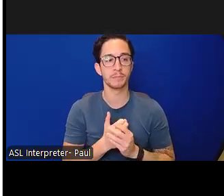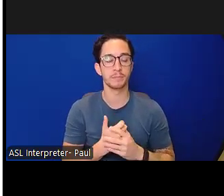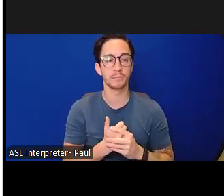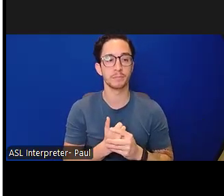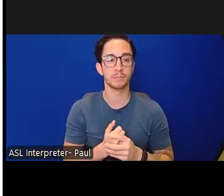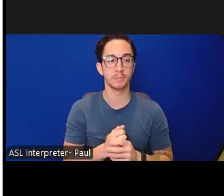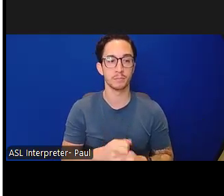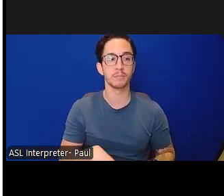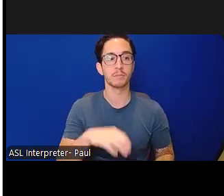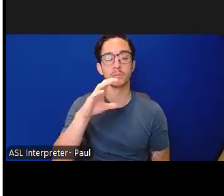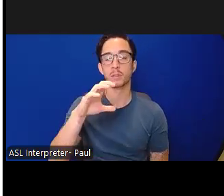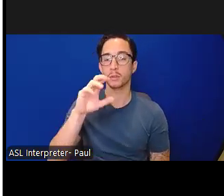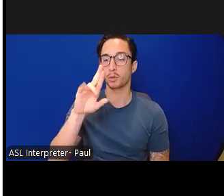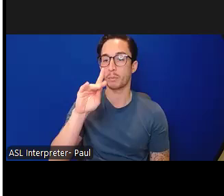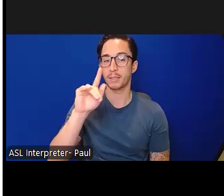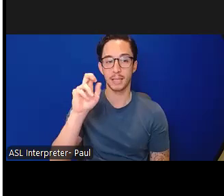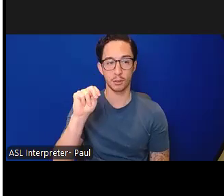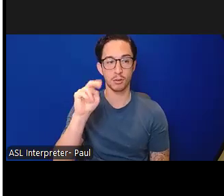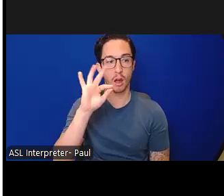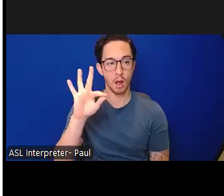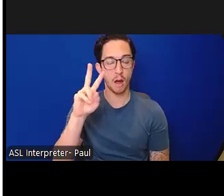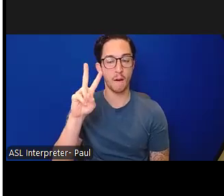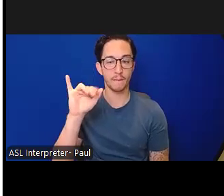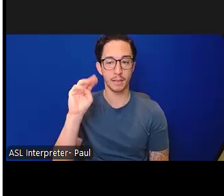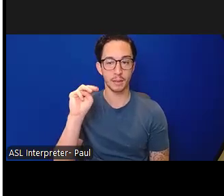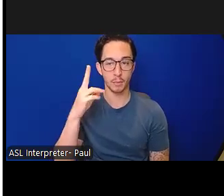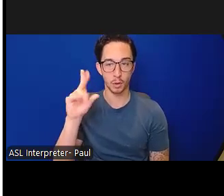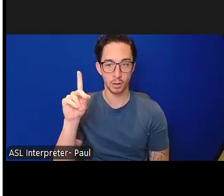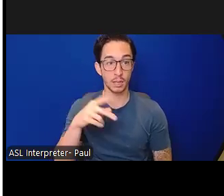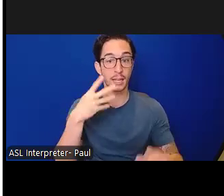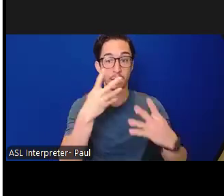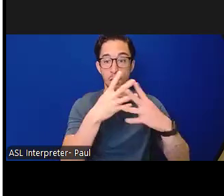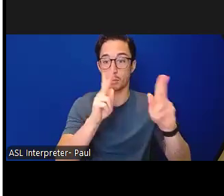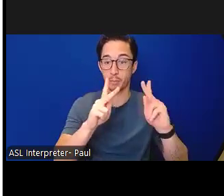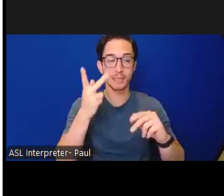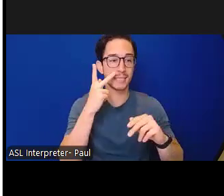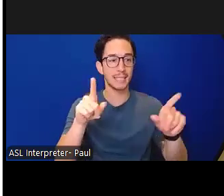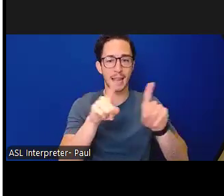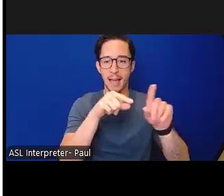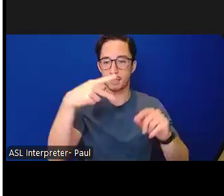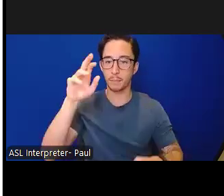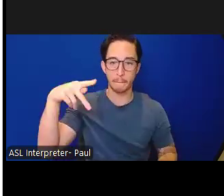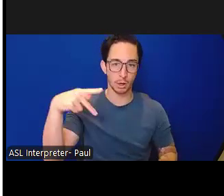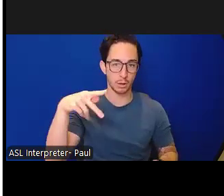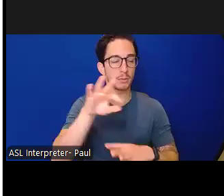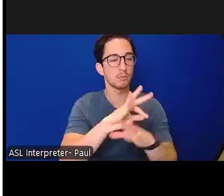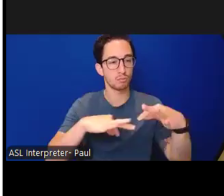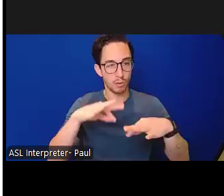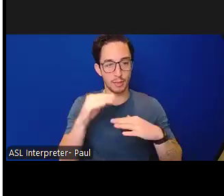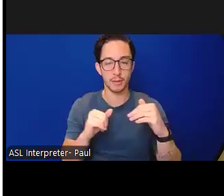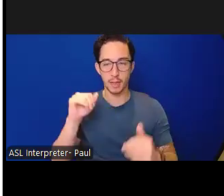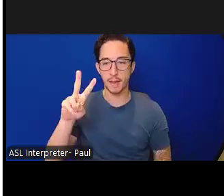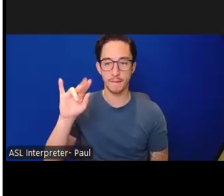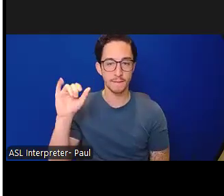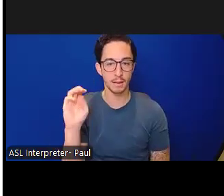Criminalization of the victimhood. Incarcerated survivors are sometimes seen as more as perpetrators than victims,